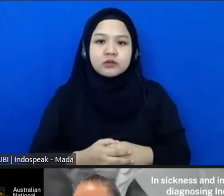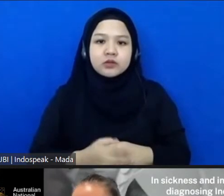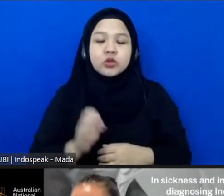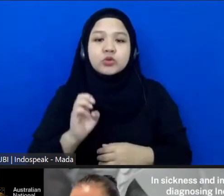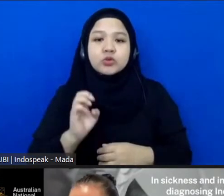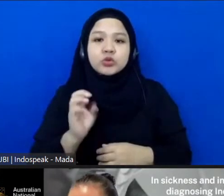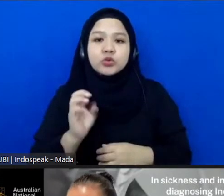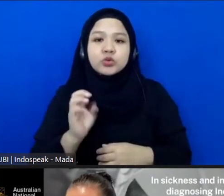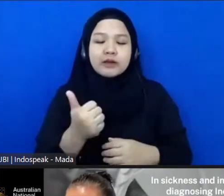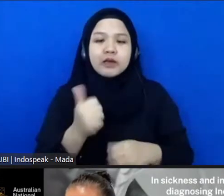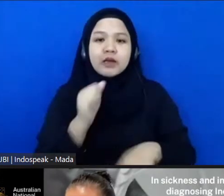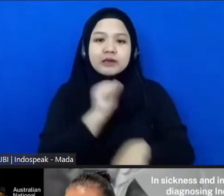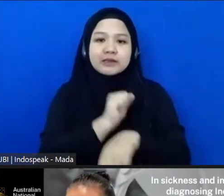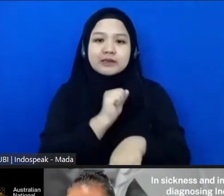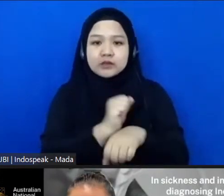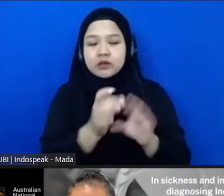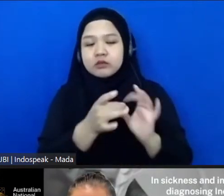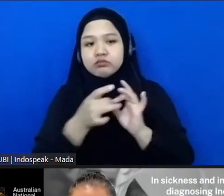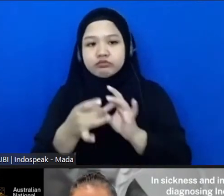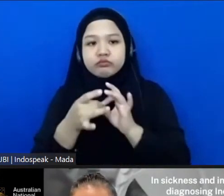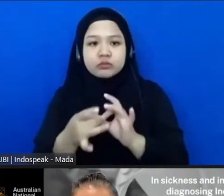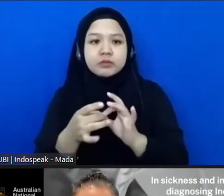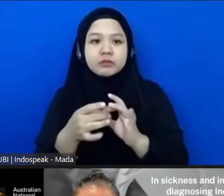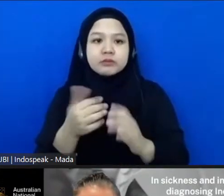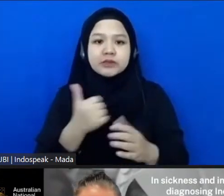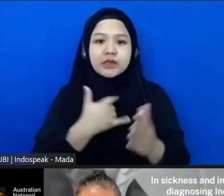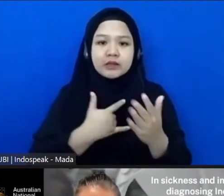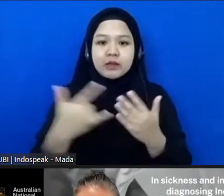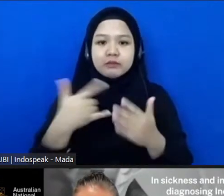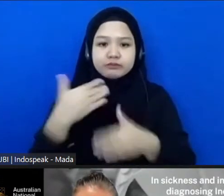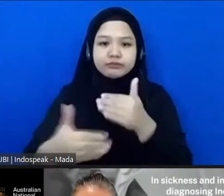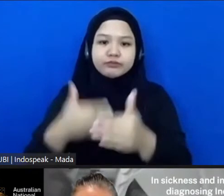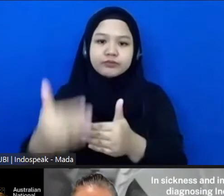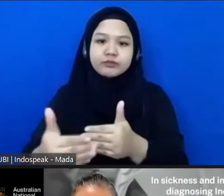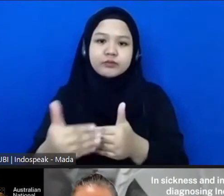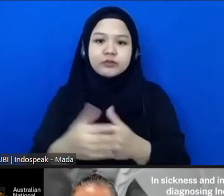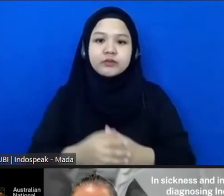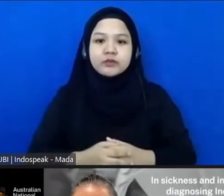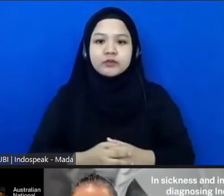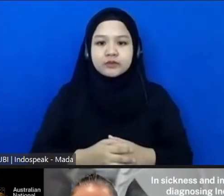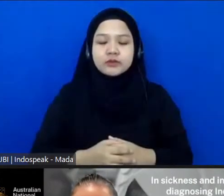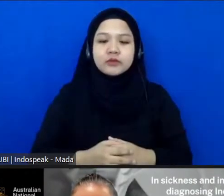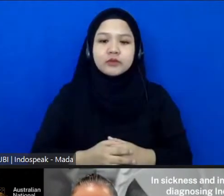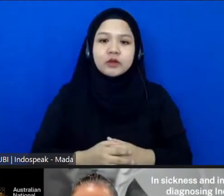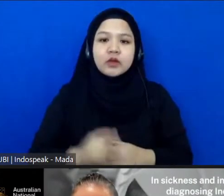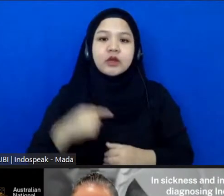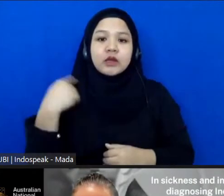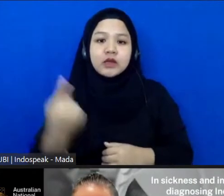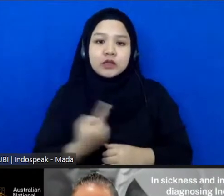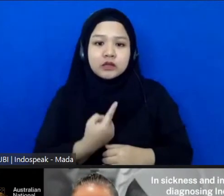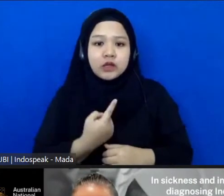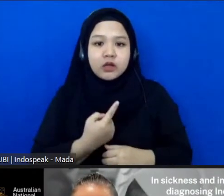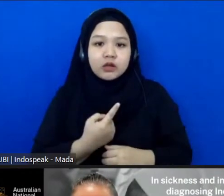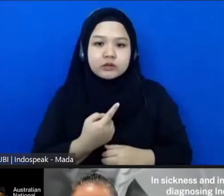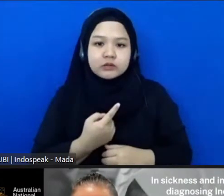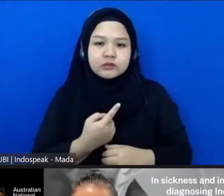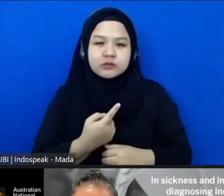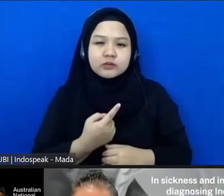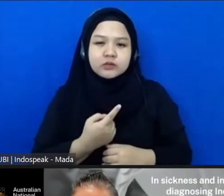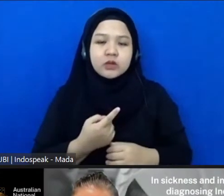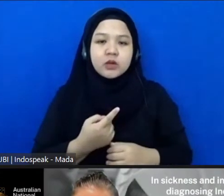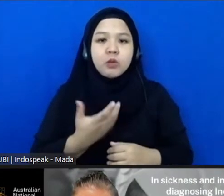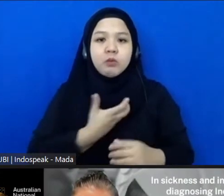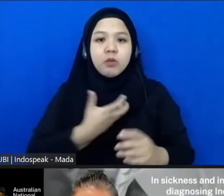together. And it's also a testament to our ability to collaborate to achieve results, be it at